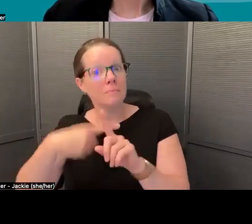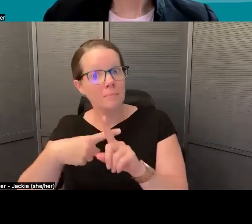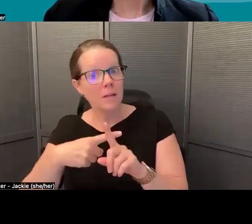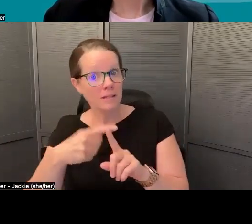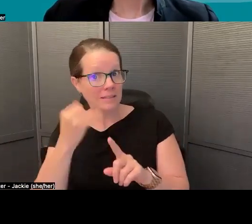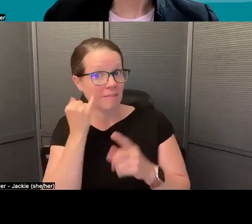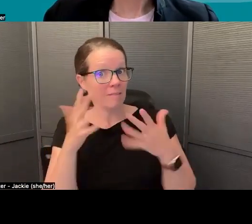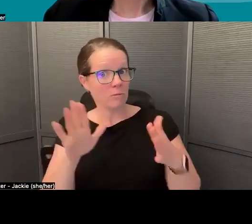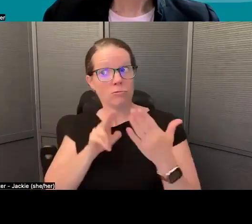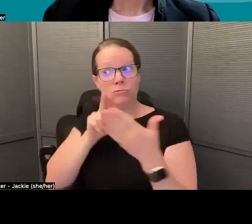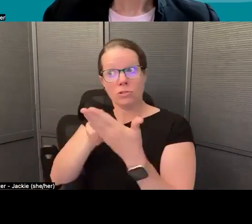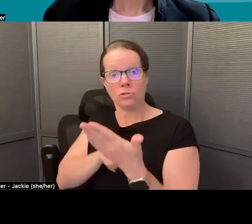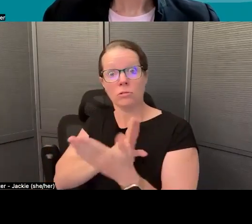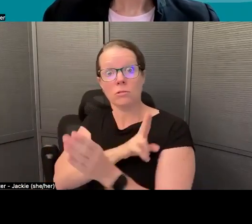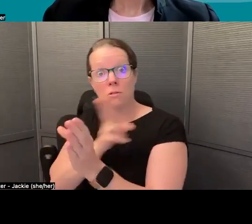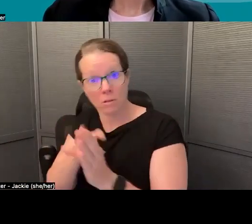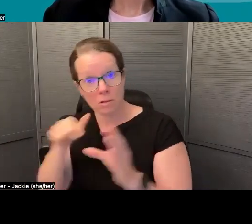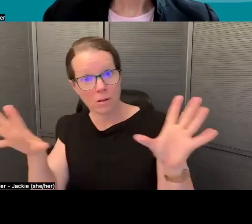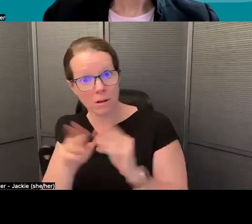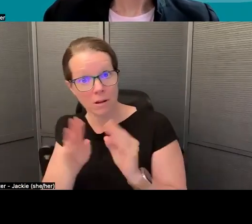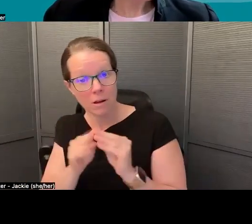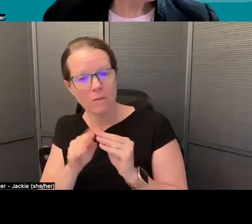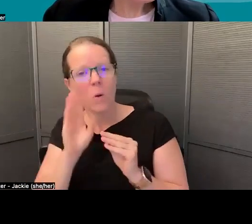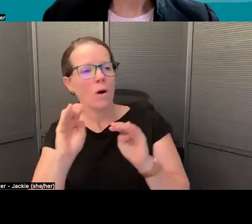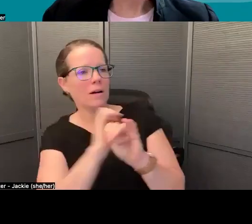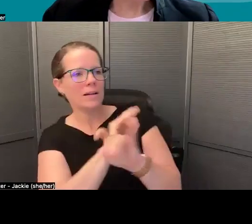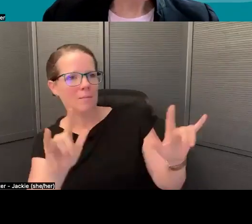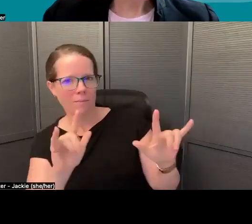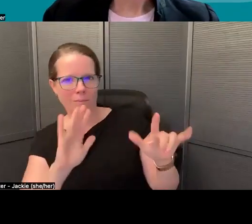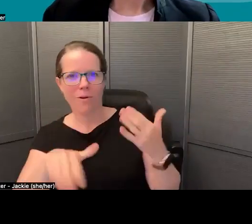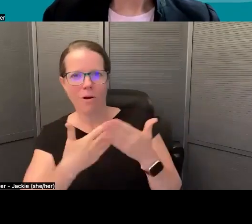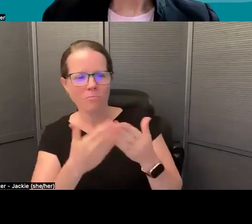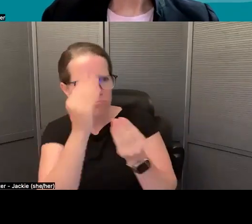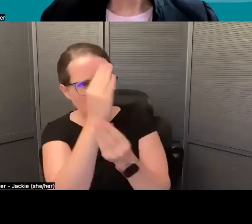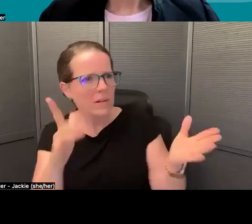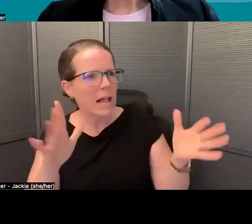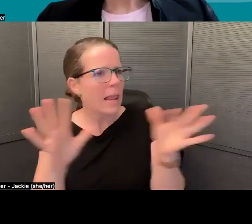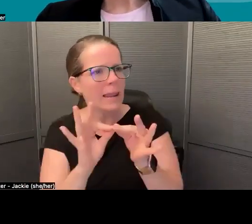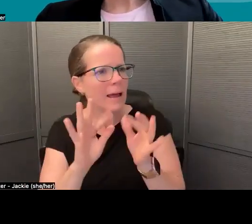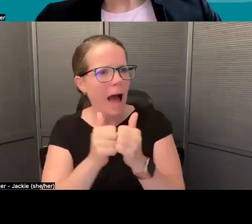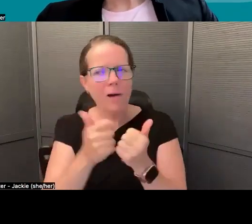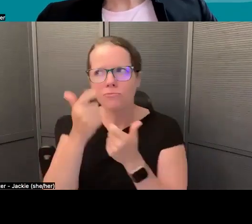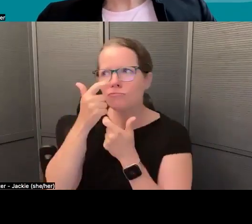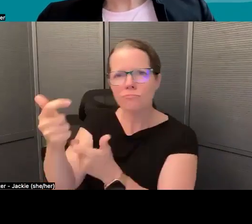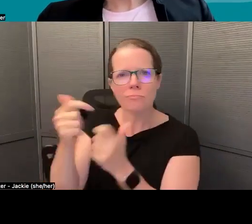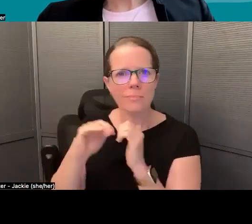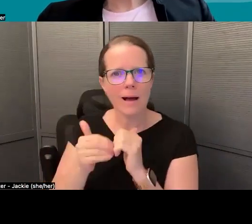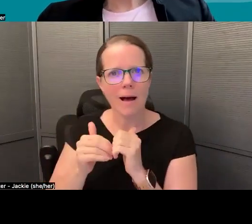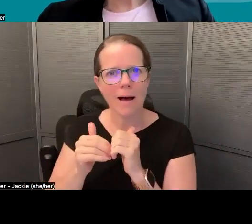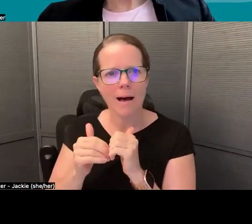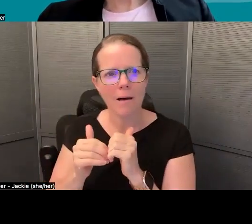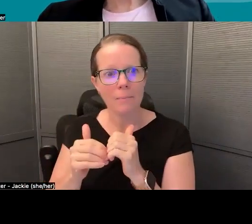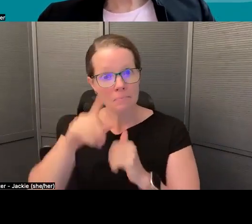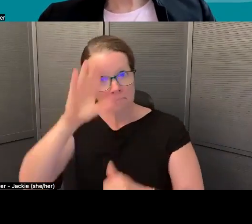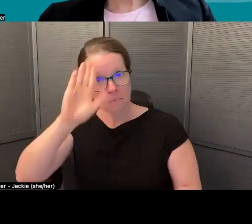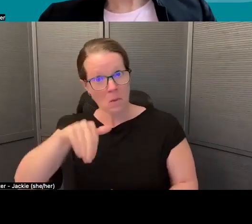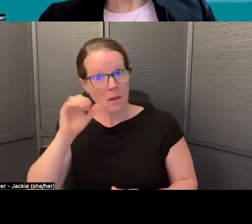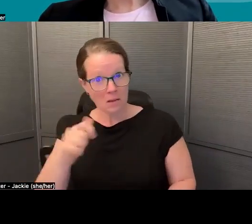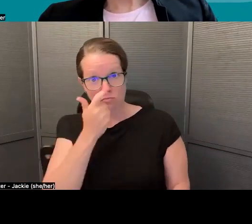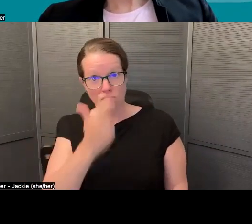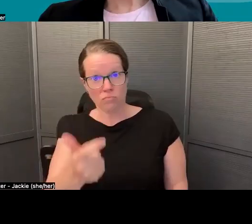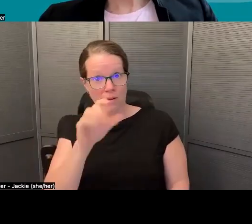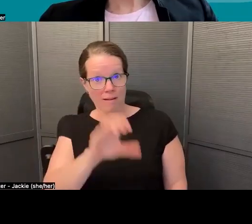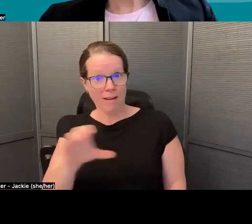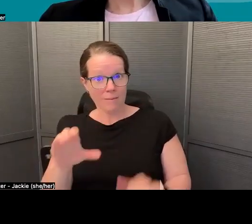registered participants. Live captions are available. The icon to enable them is in the control panel at